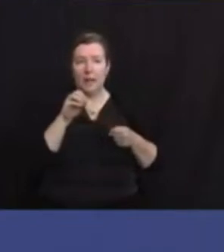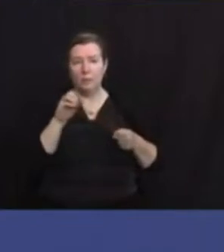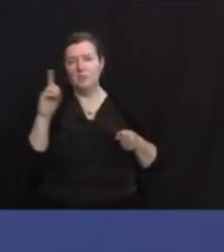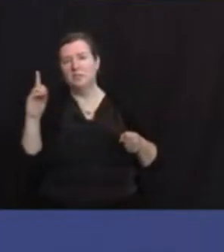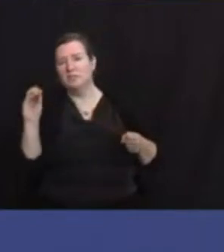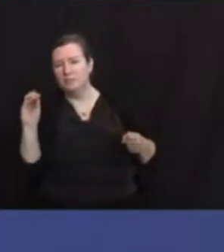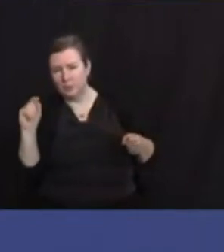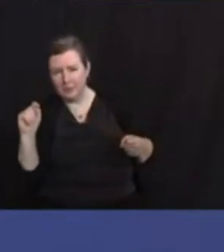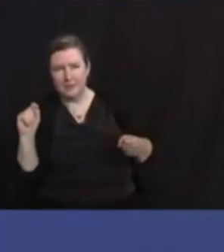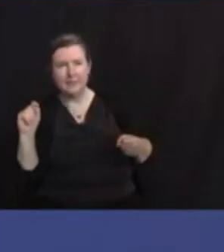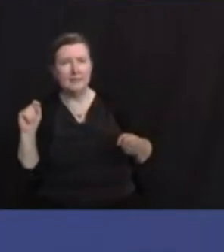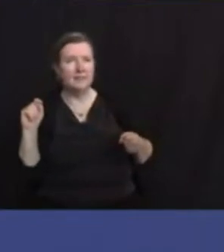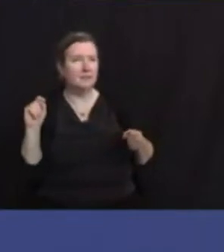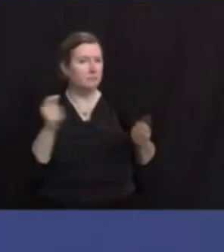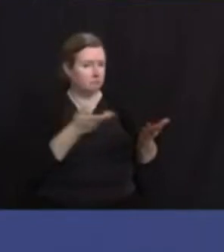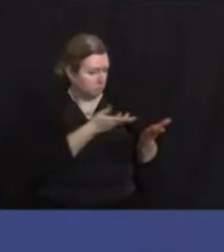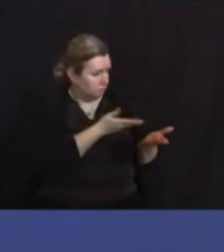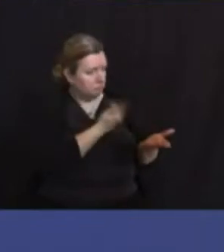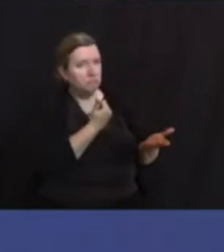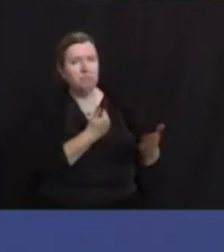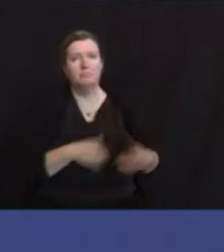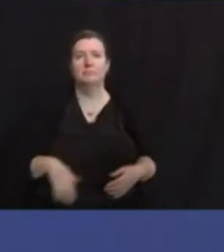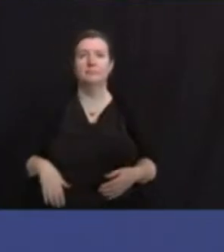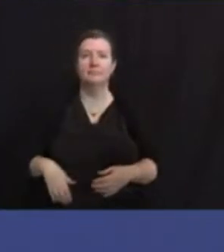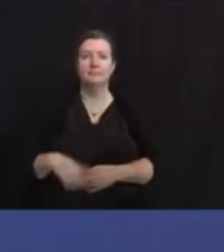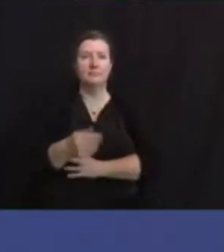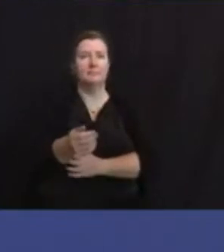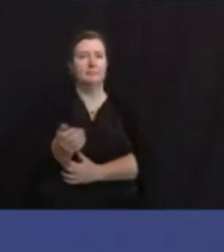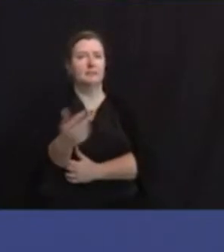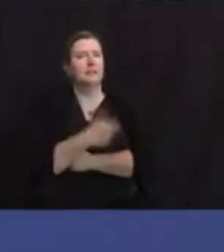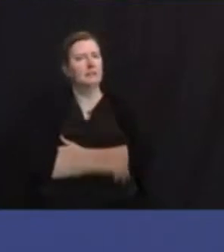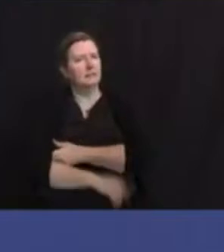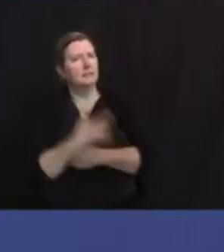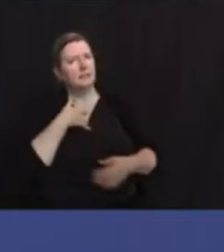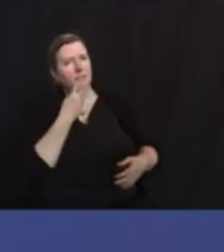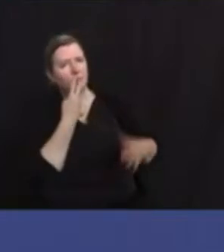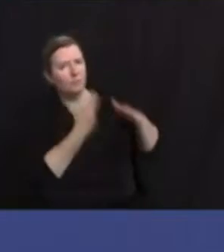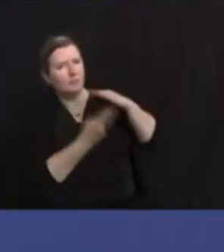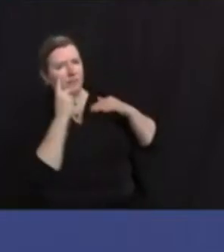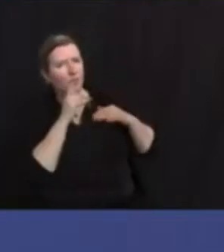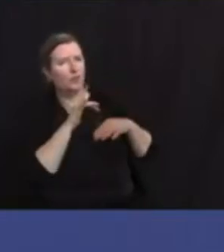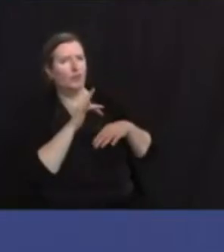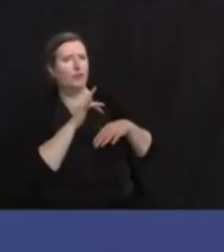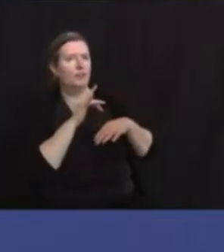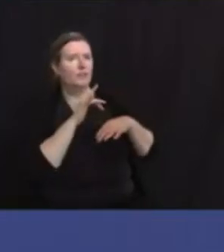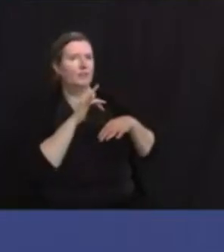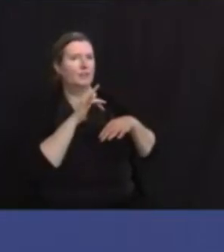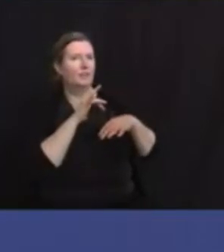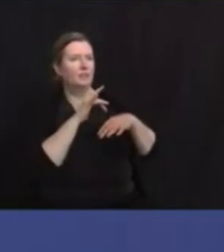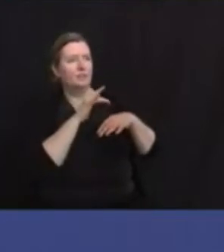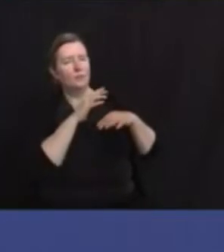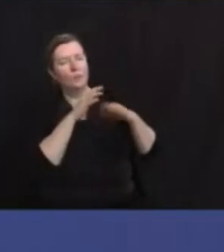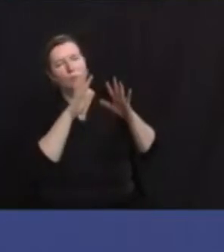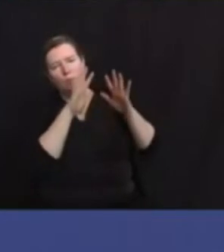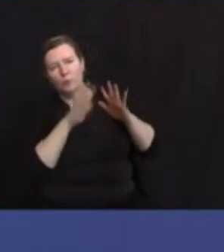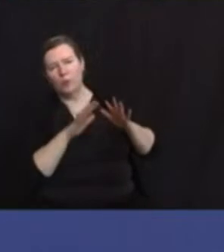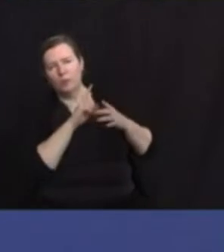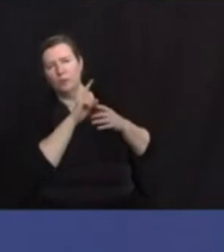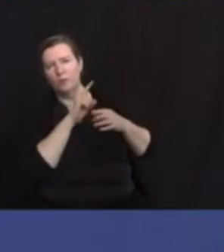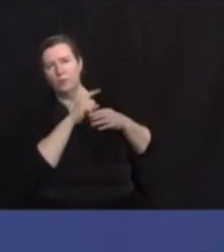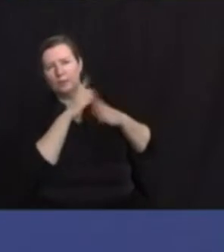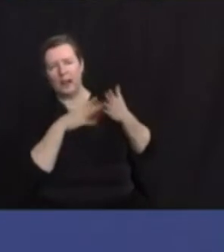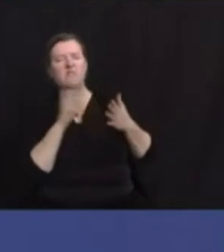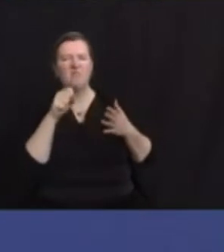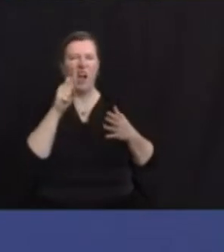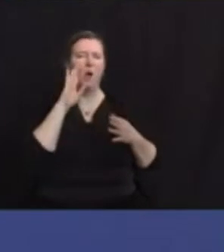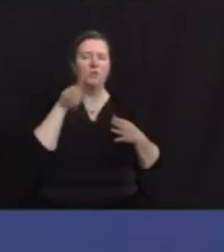personnel. Any sense of the weekend weather? I know it's early, and we'll probably hit that pretty hard on Friday, I would guess. But all the above, thank you